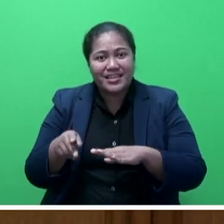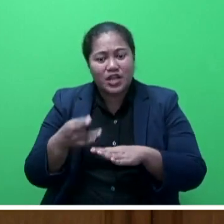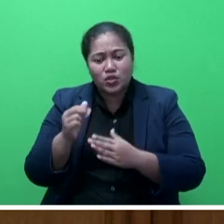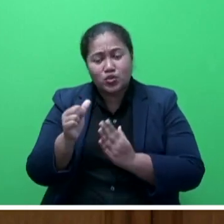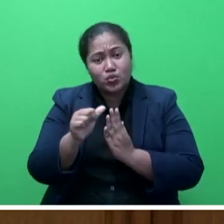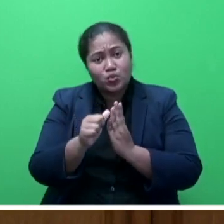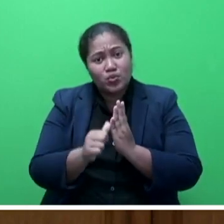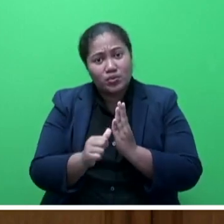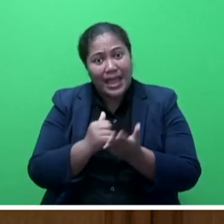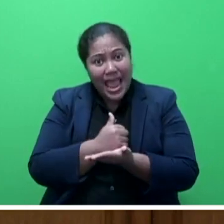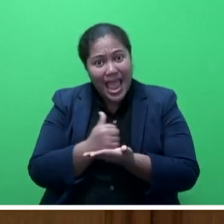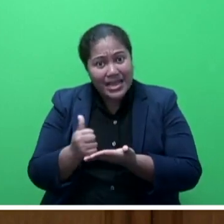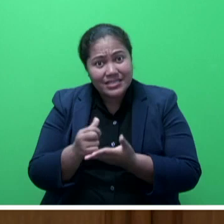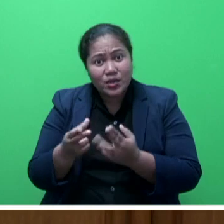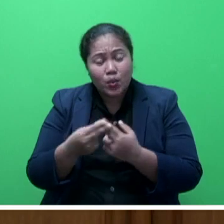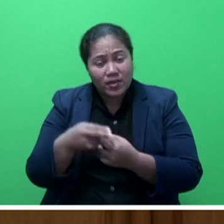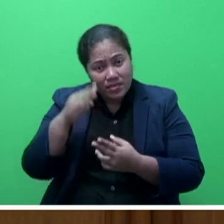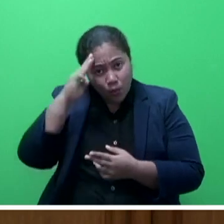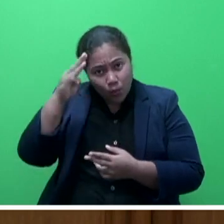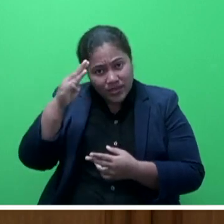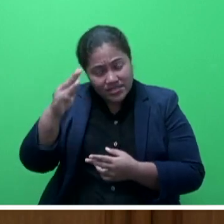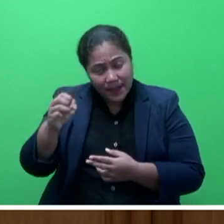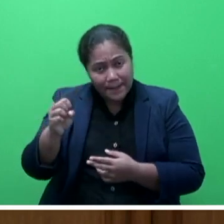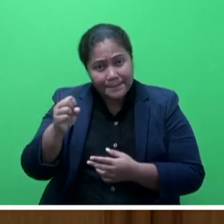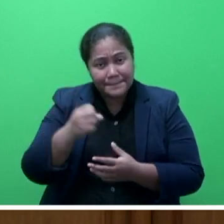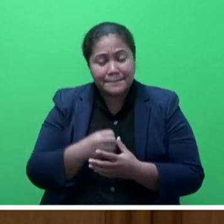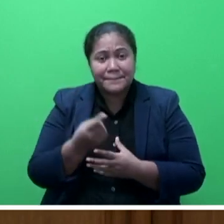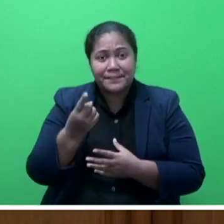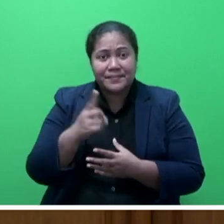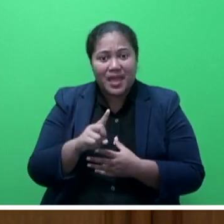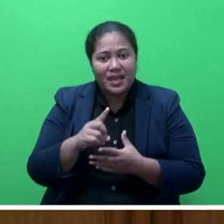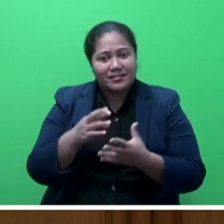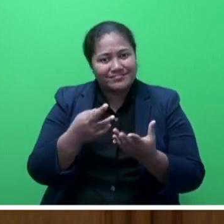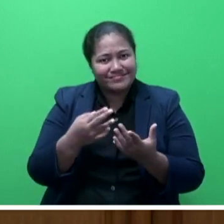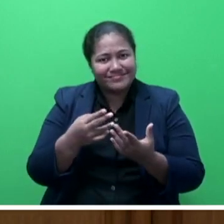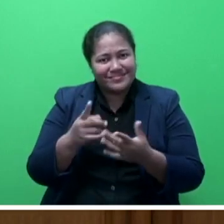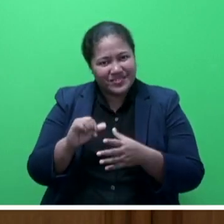wisdom, foresight, and agency.